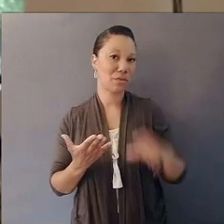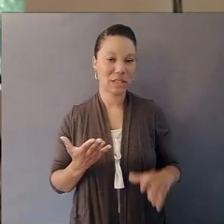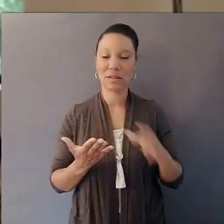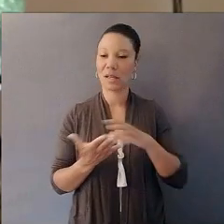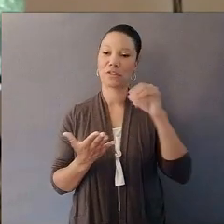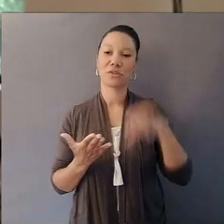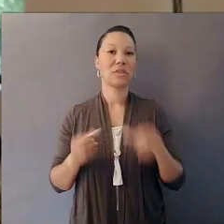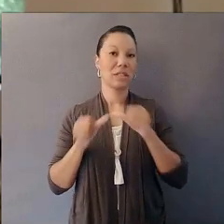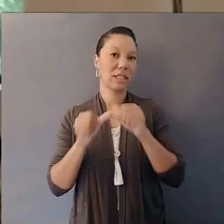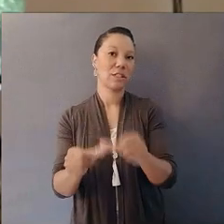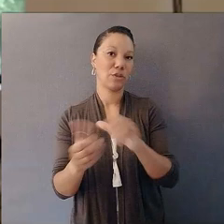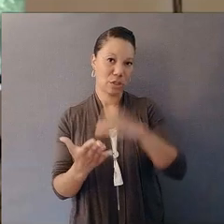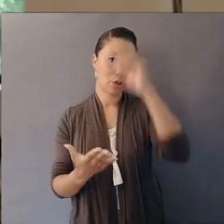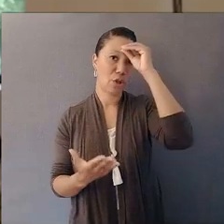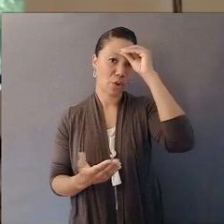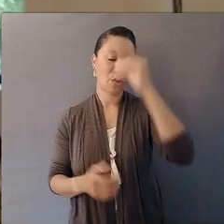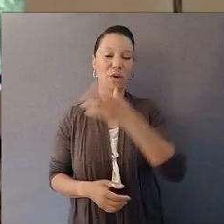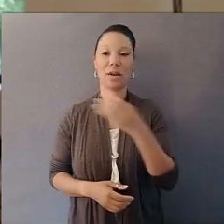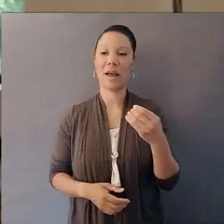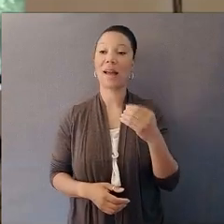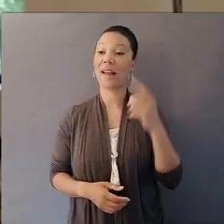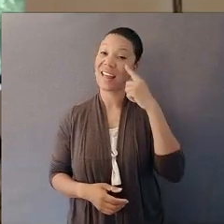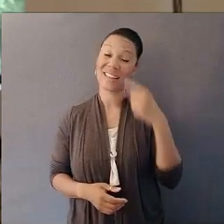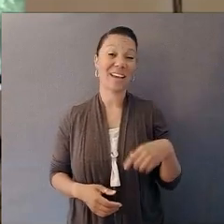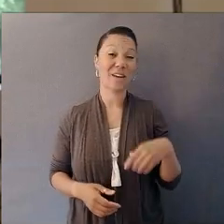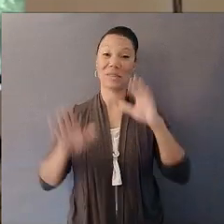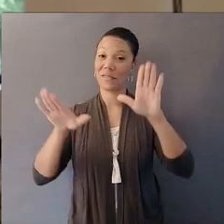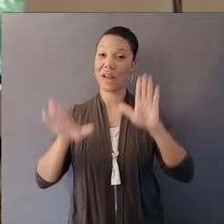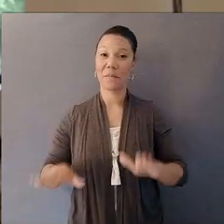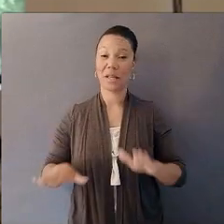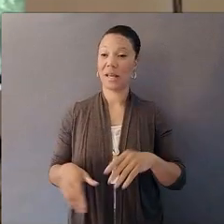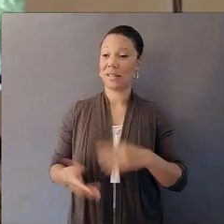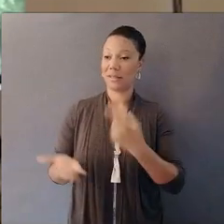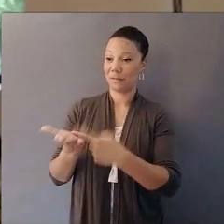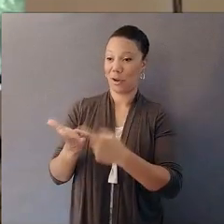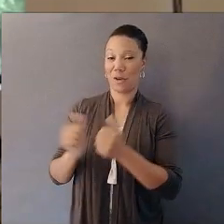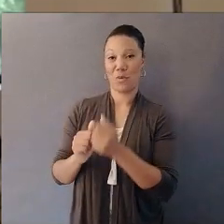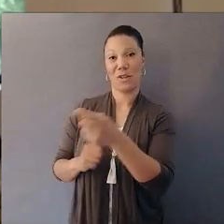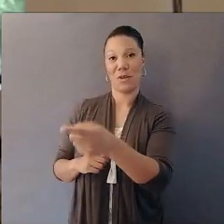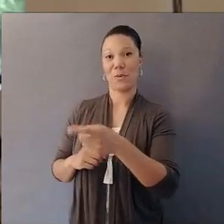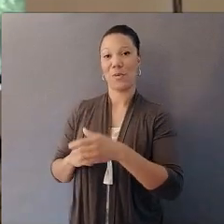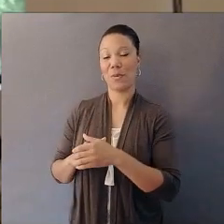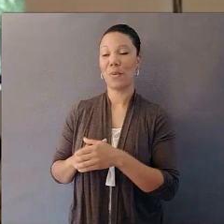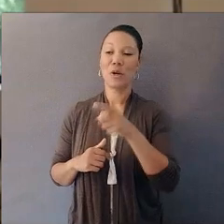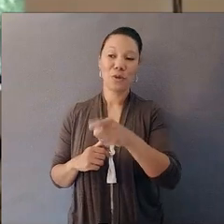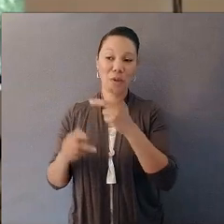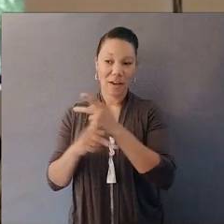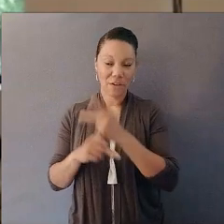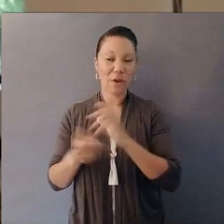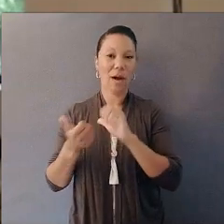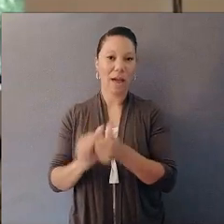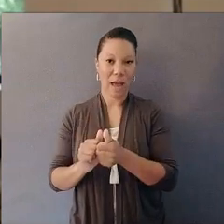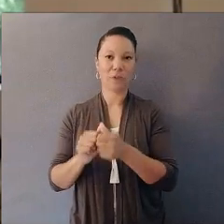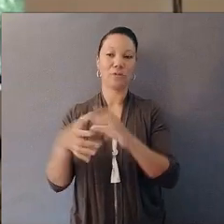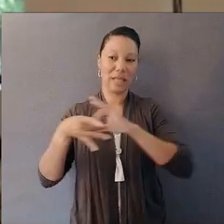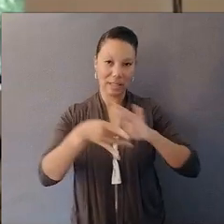continuing to learn. So, and I think what's fabulous in talking with you about it is that you have been able to find a way to stay connected